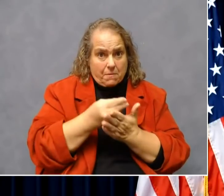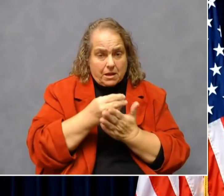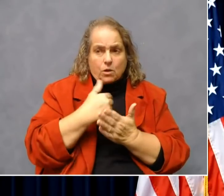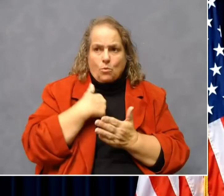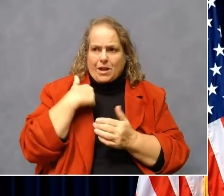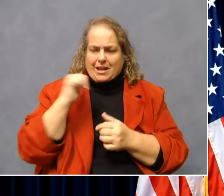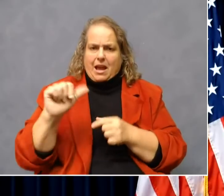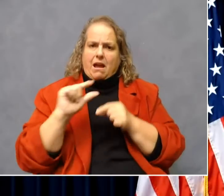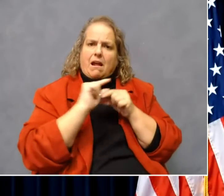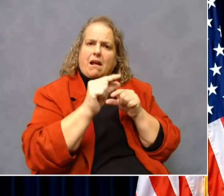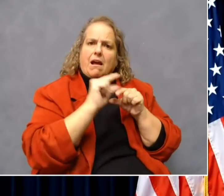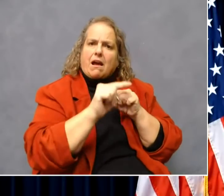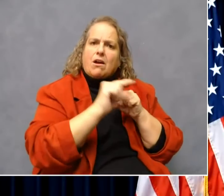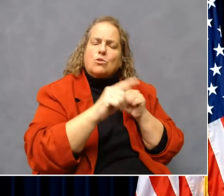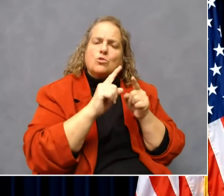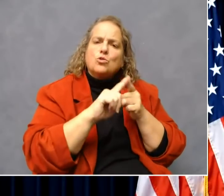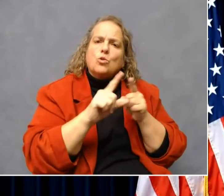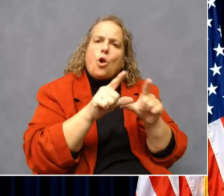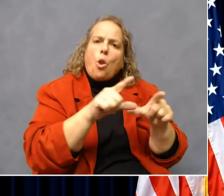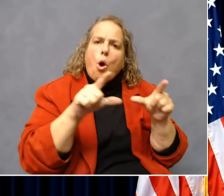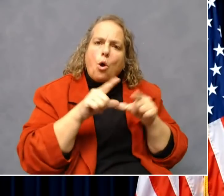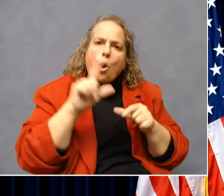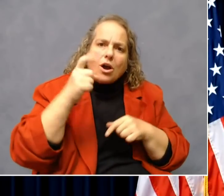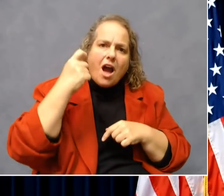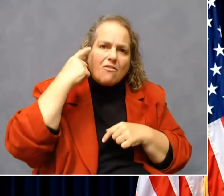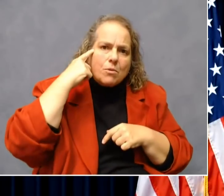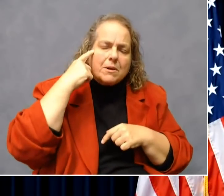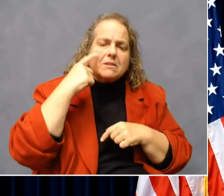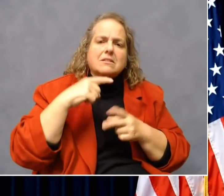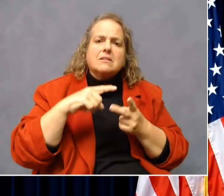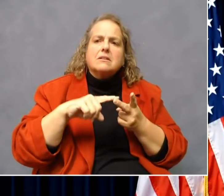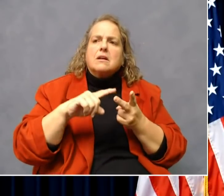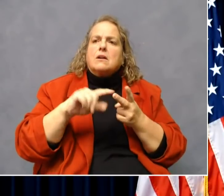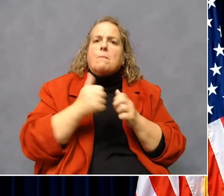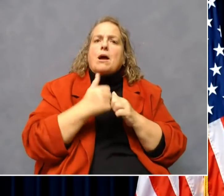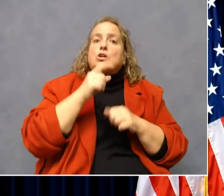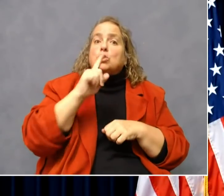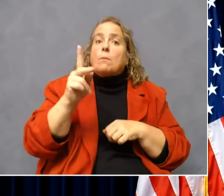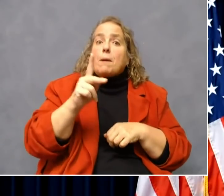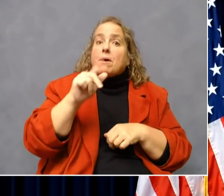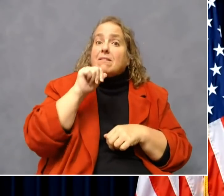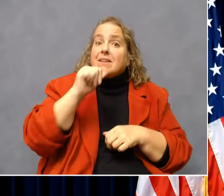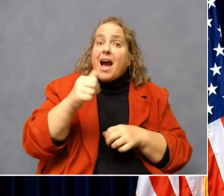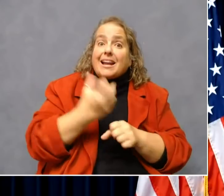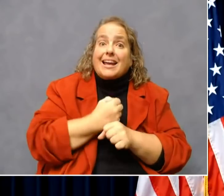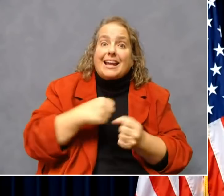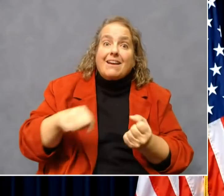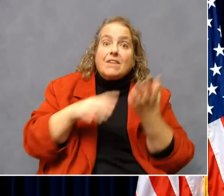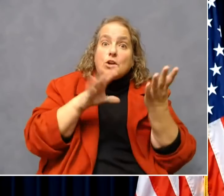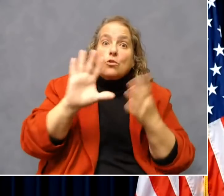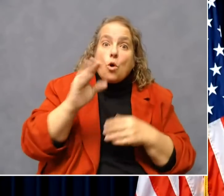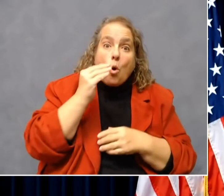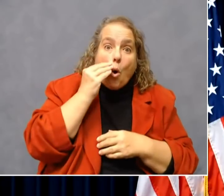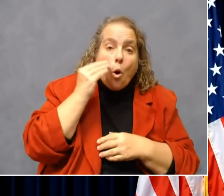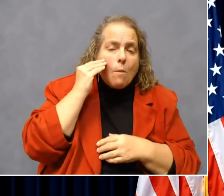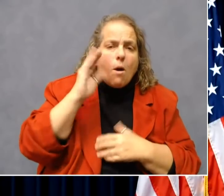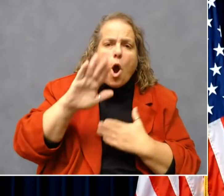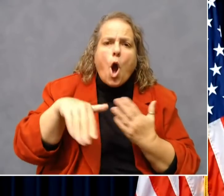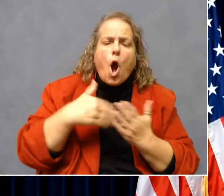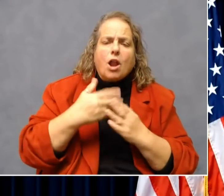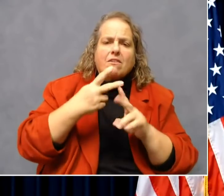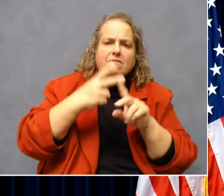utility fund to help people out, the eviction fund to keep people in their homes. All of those were very positive steps that I